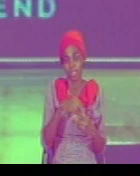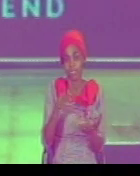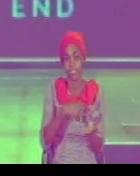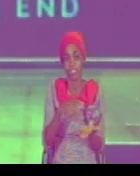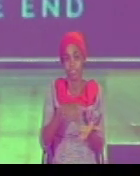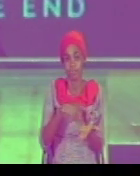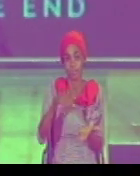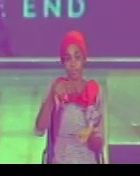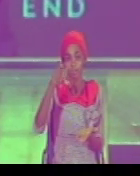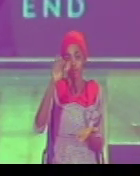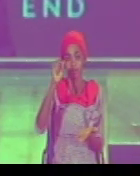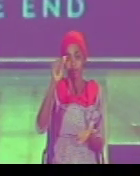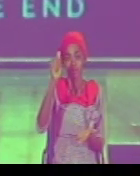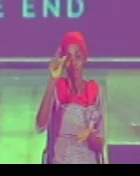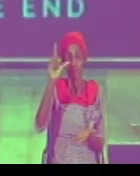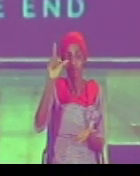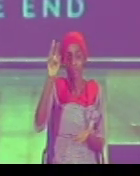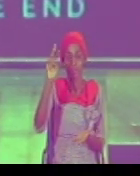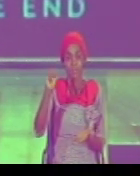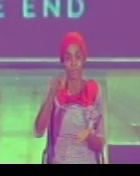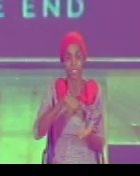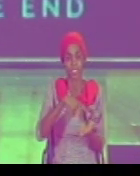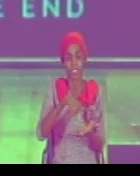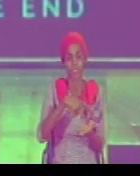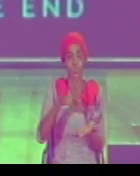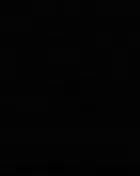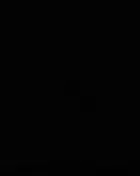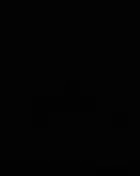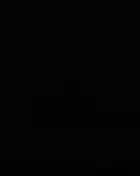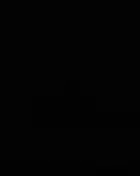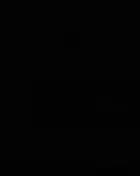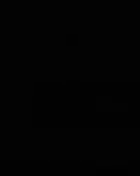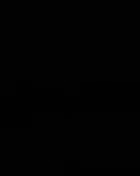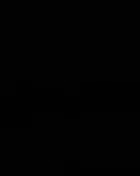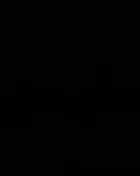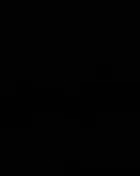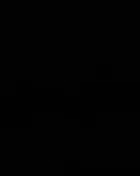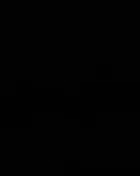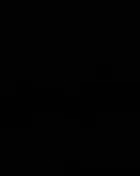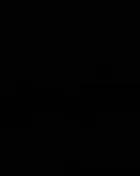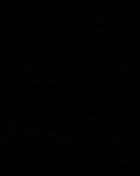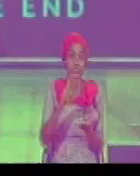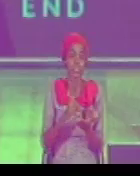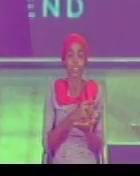verse 1. Psalm 34, verse 1. I will bless the Lord